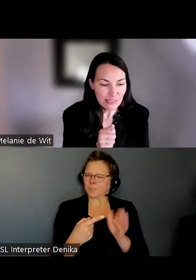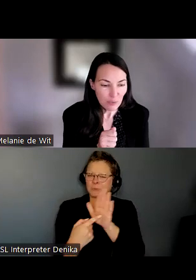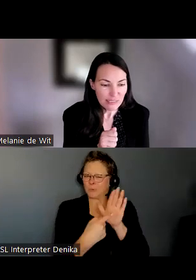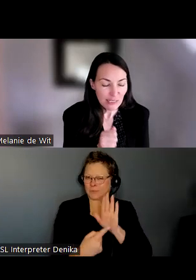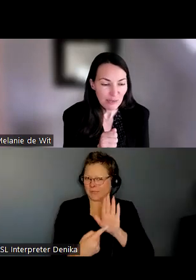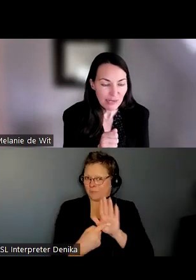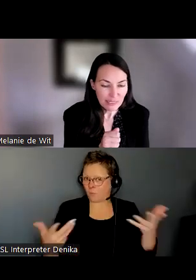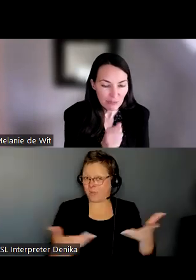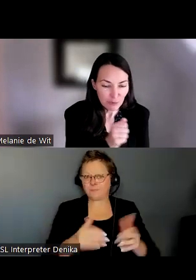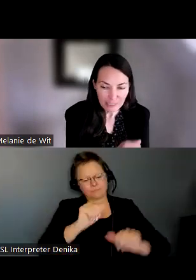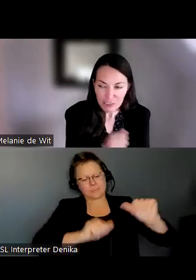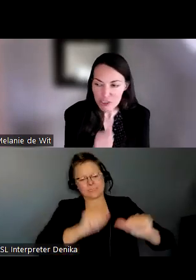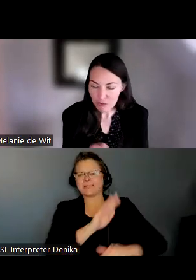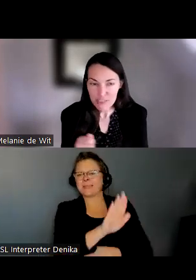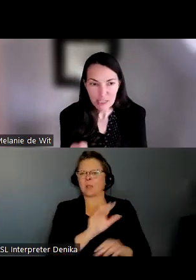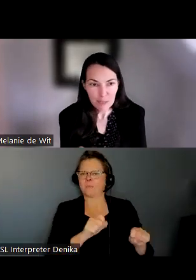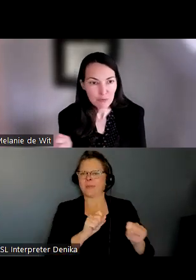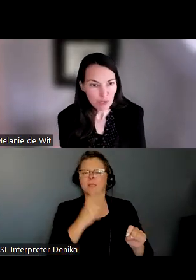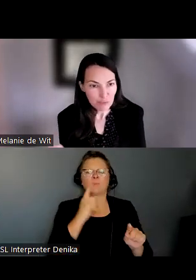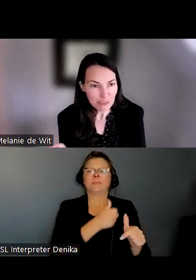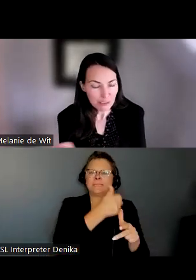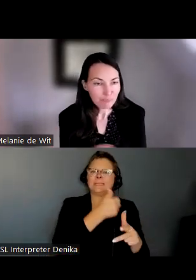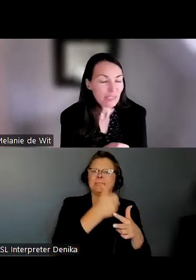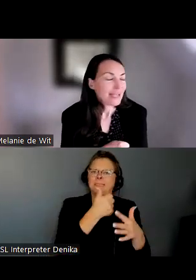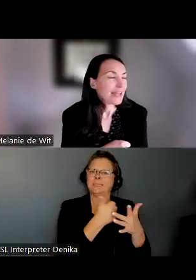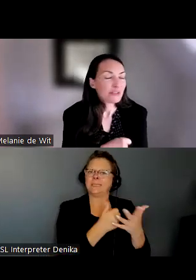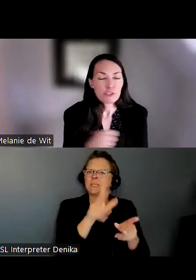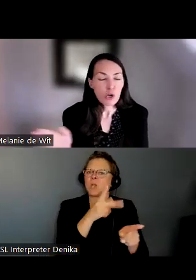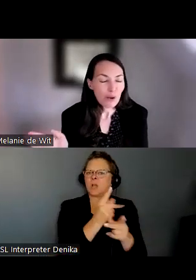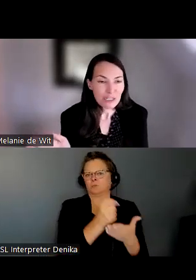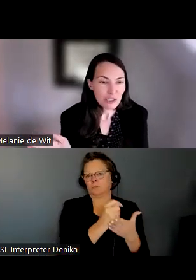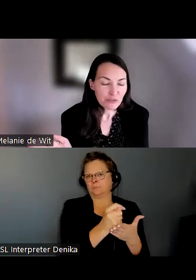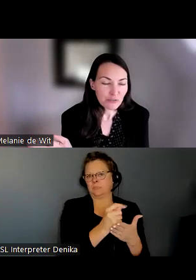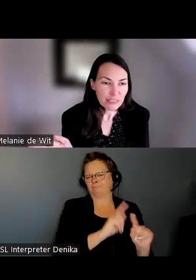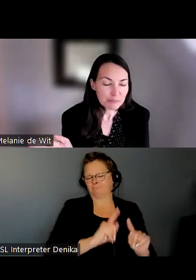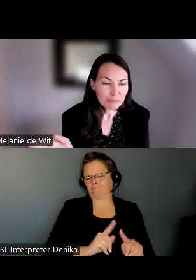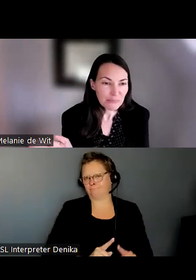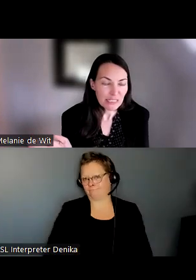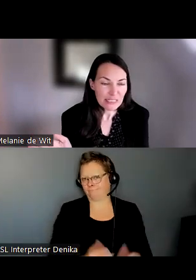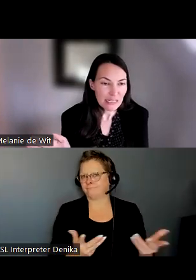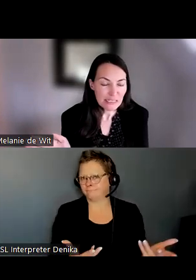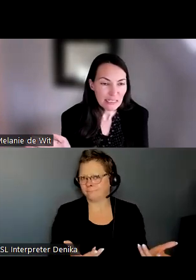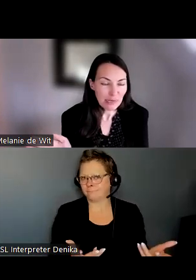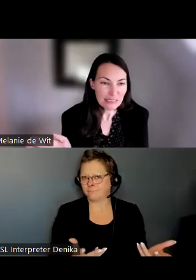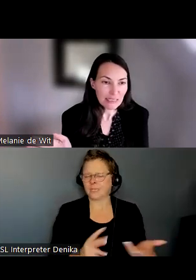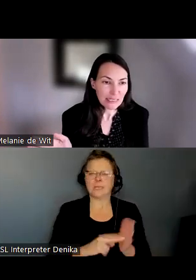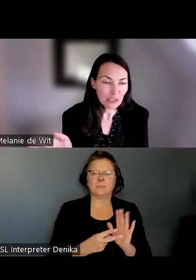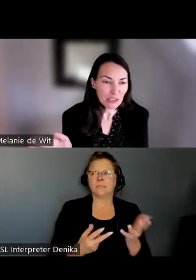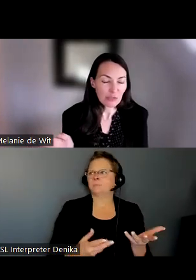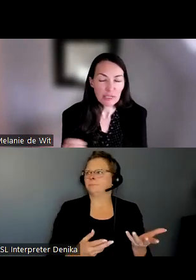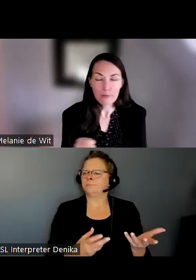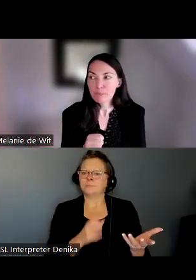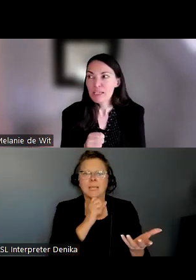assess someone's capacity for each different type of treatment. And there's no age of consent and capacity